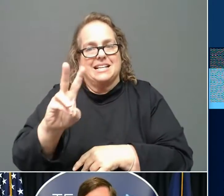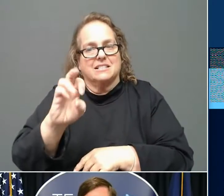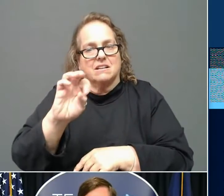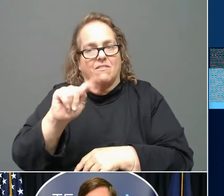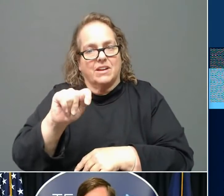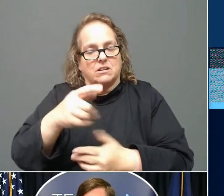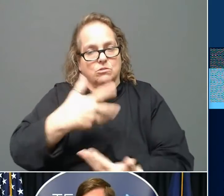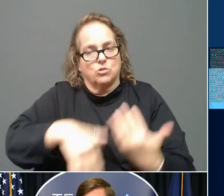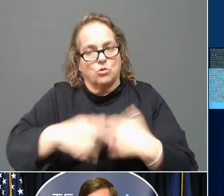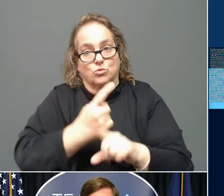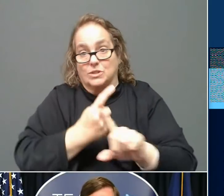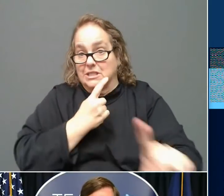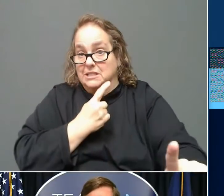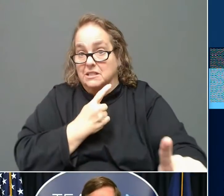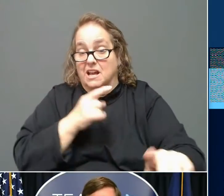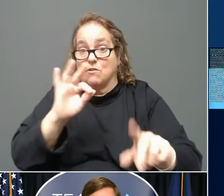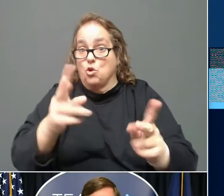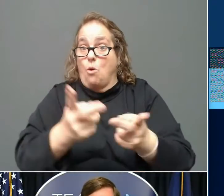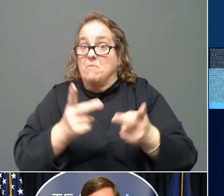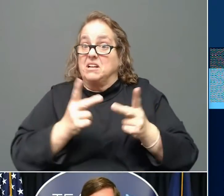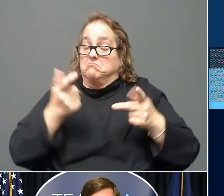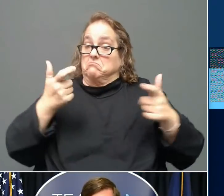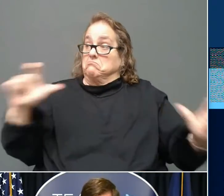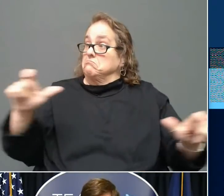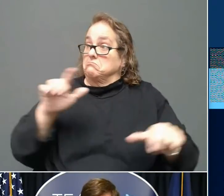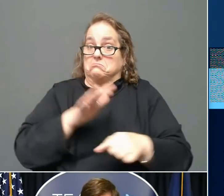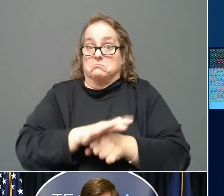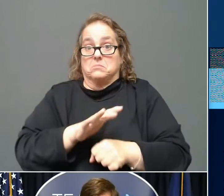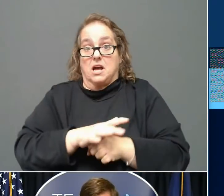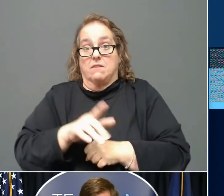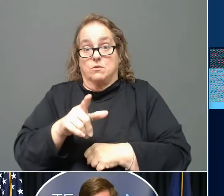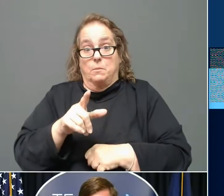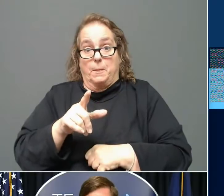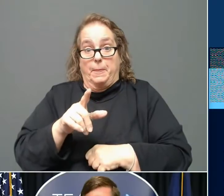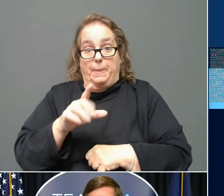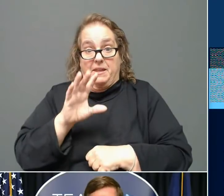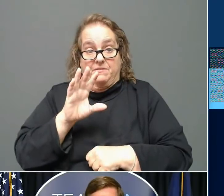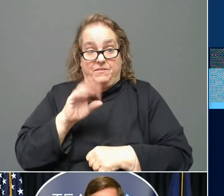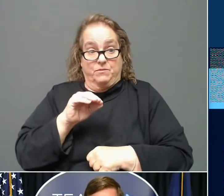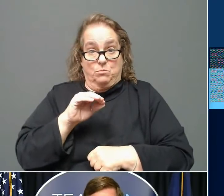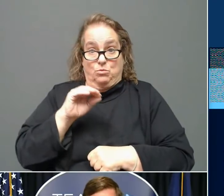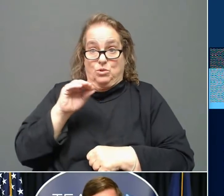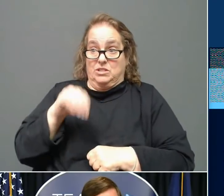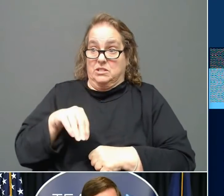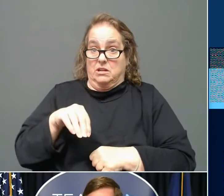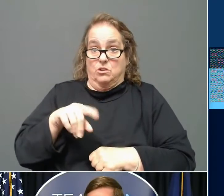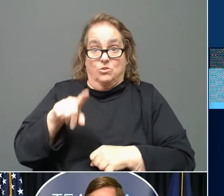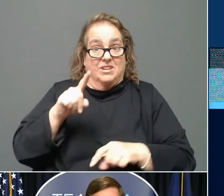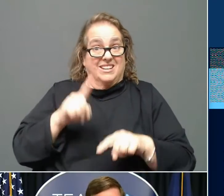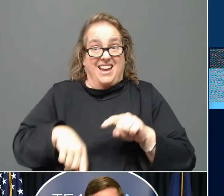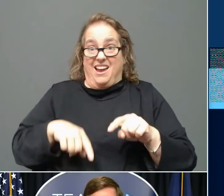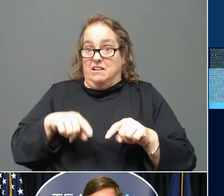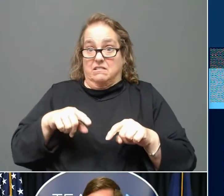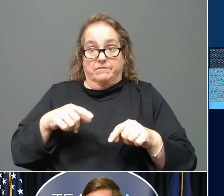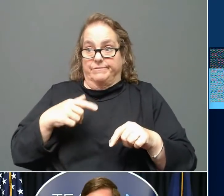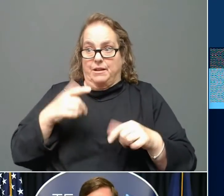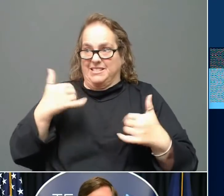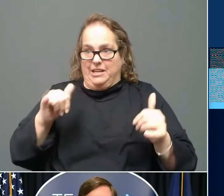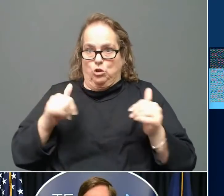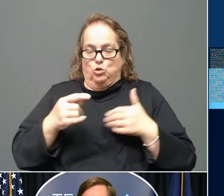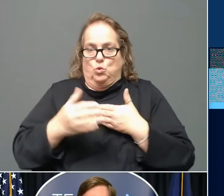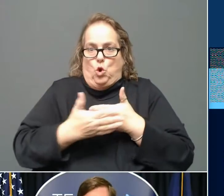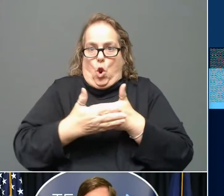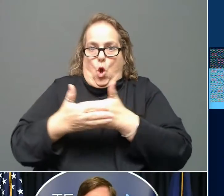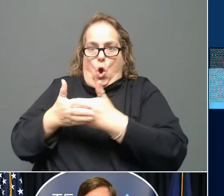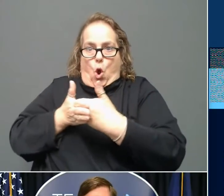of a size where at 50% you cannot maintain social distance, the 10% doesn't allow you